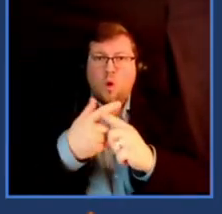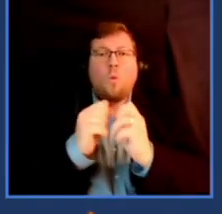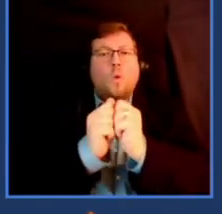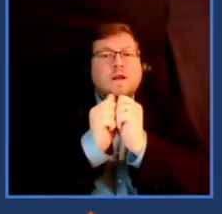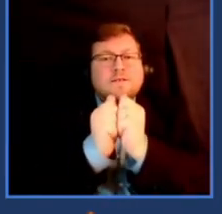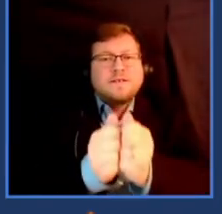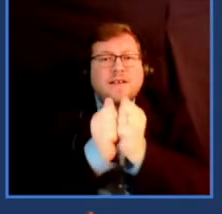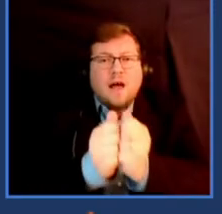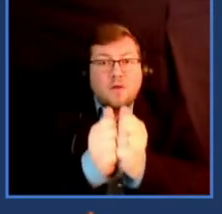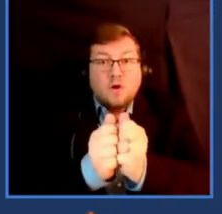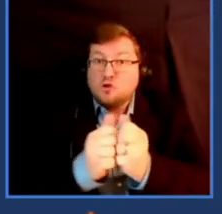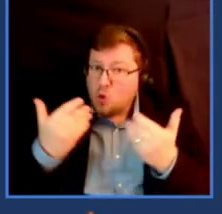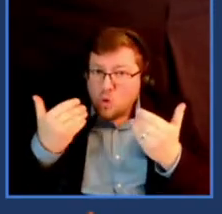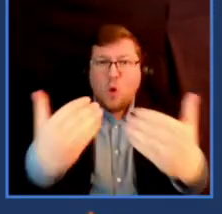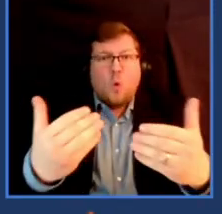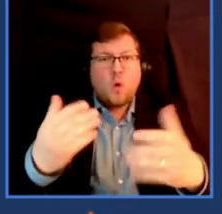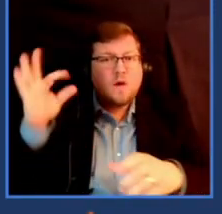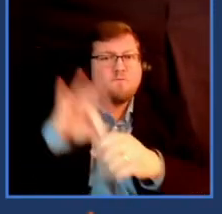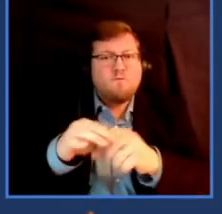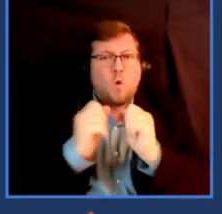together.